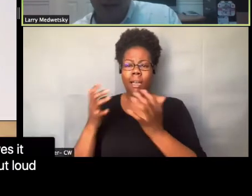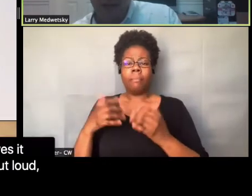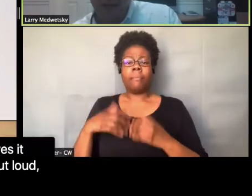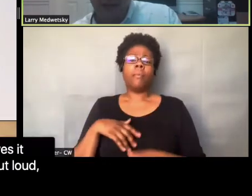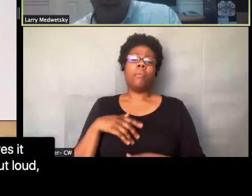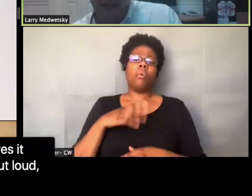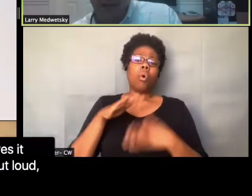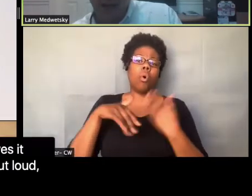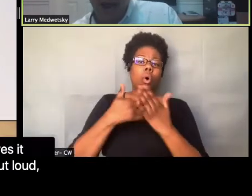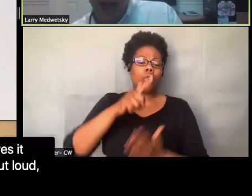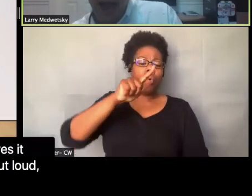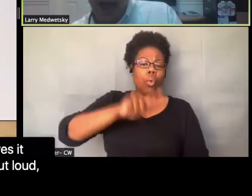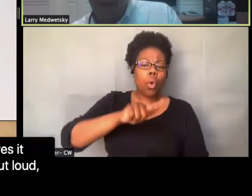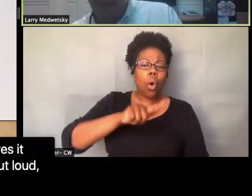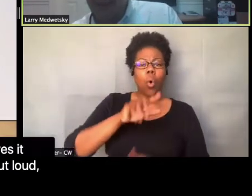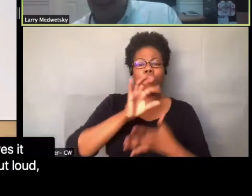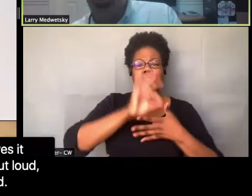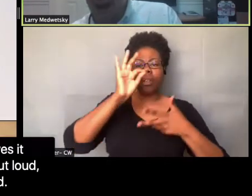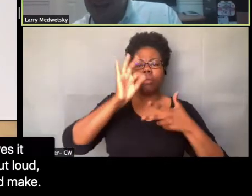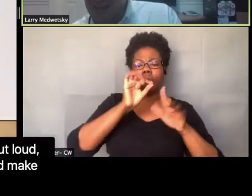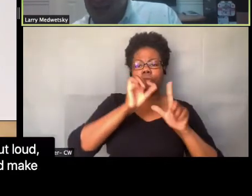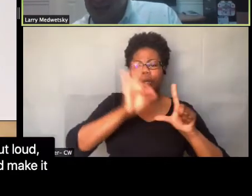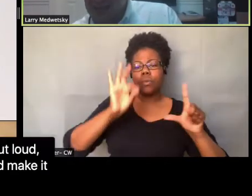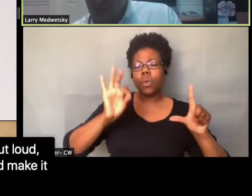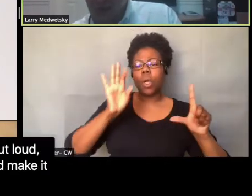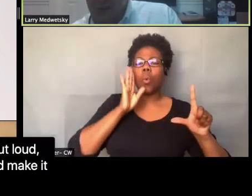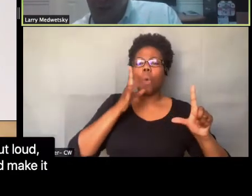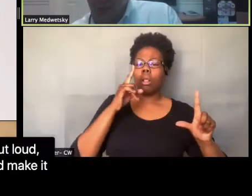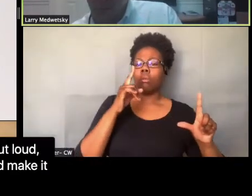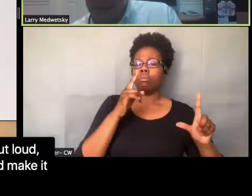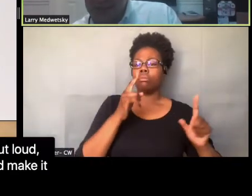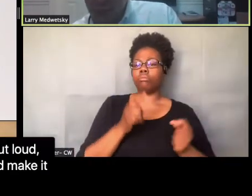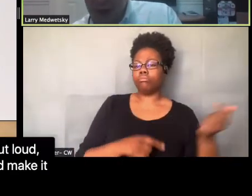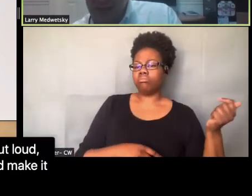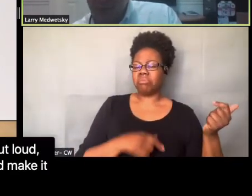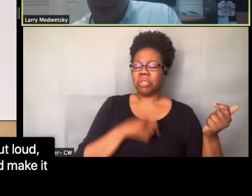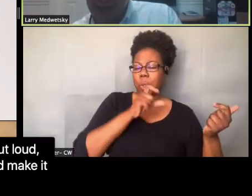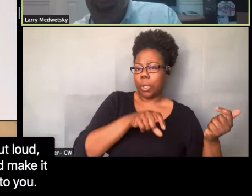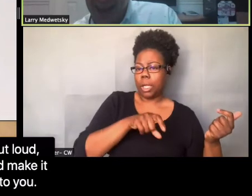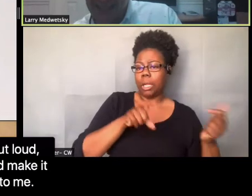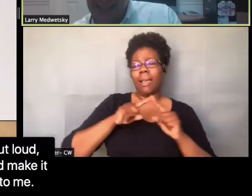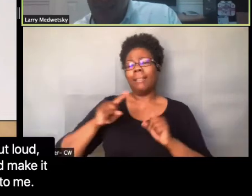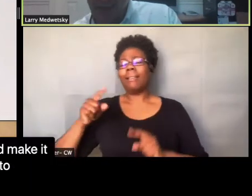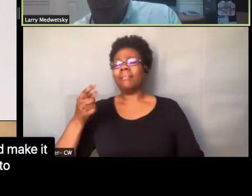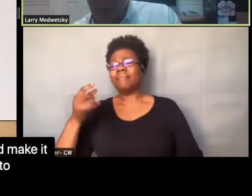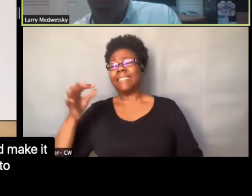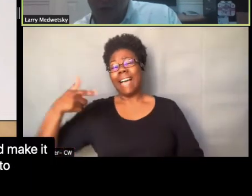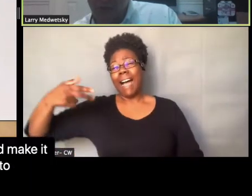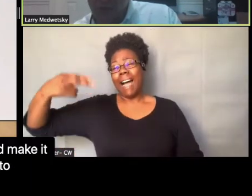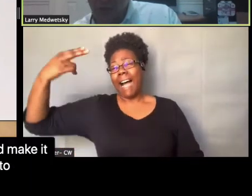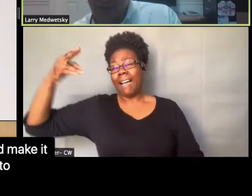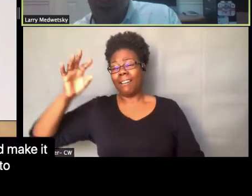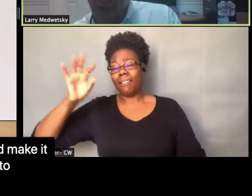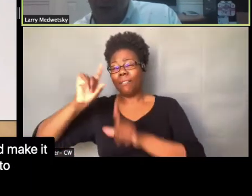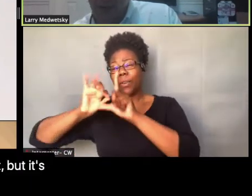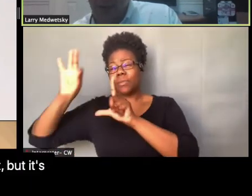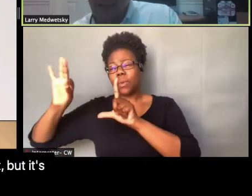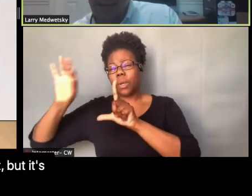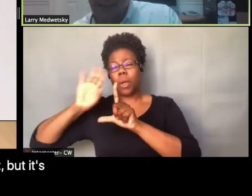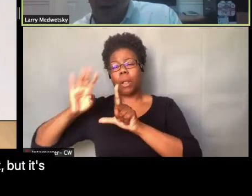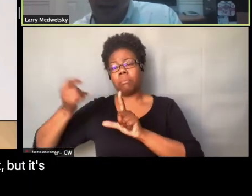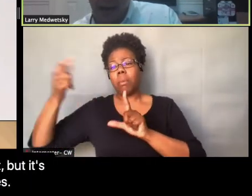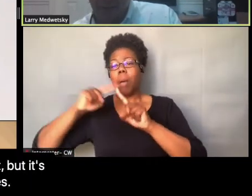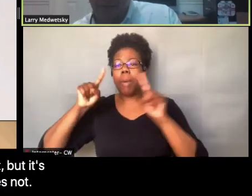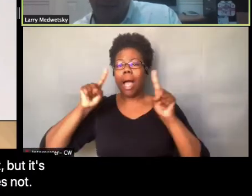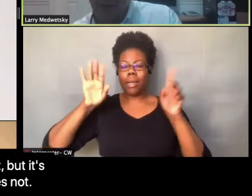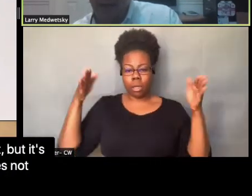may not need, and it may cut out a highs somewhat, but it's trying to maintain the speech alone. So it